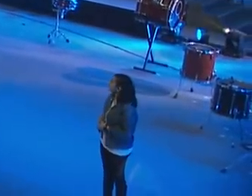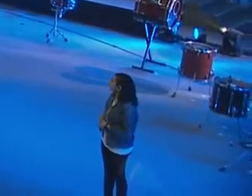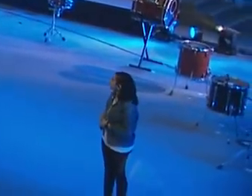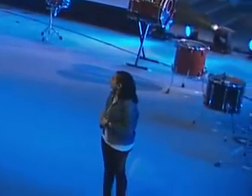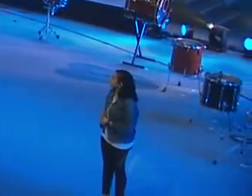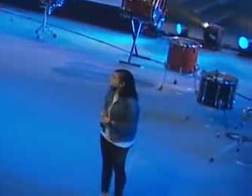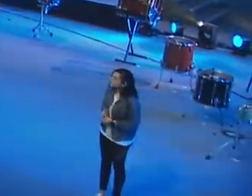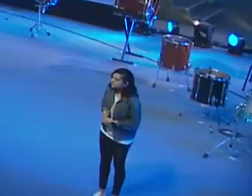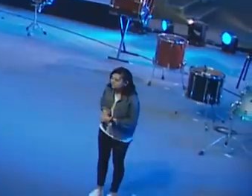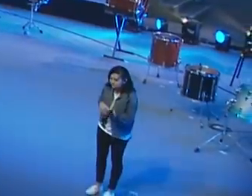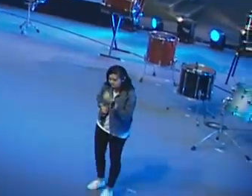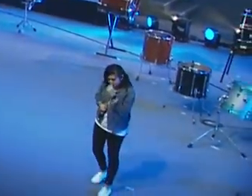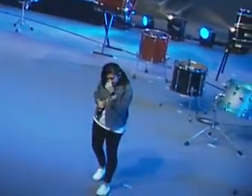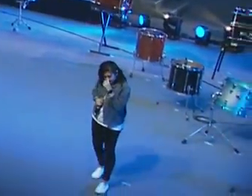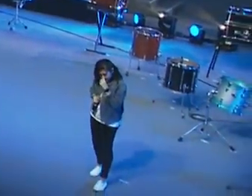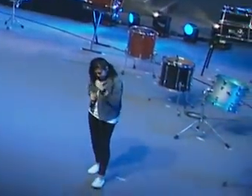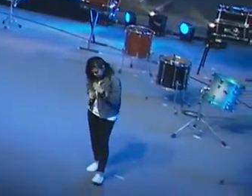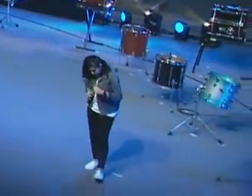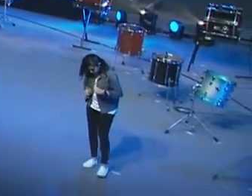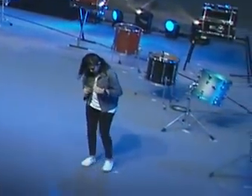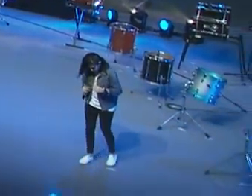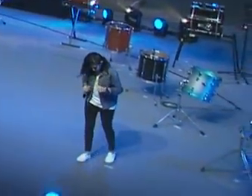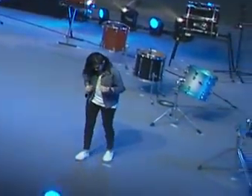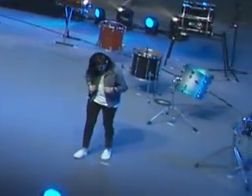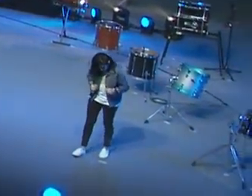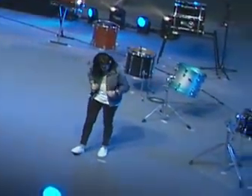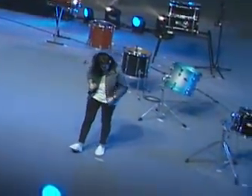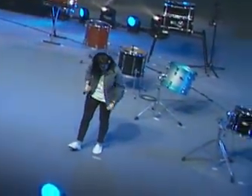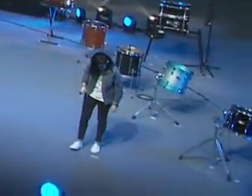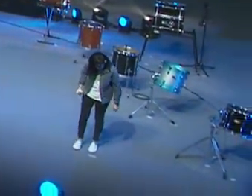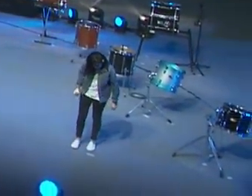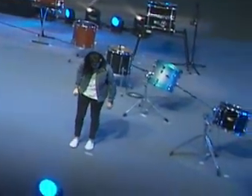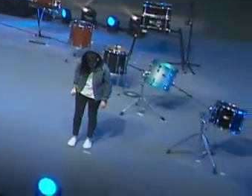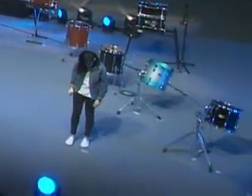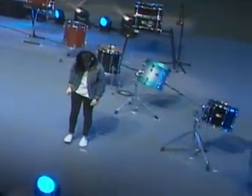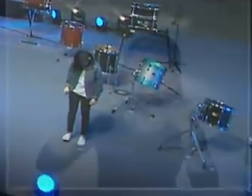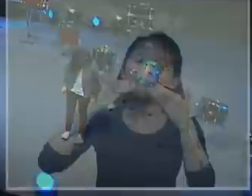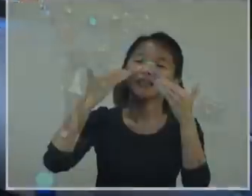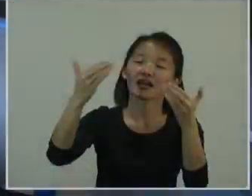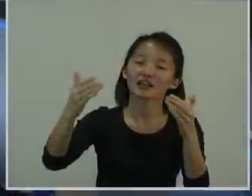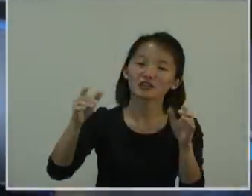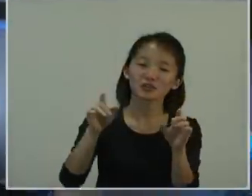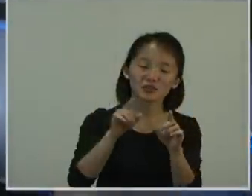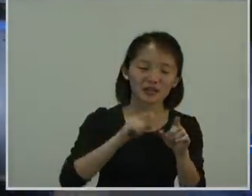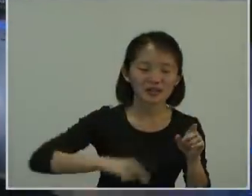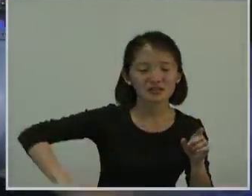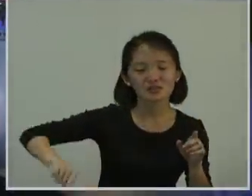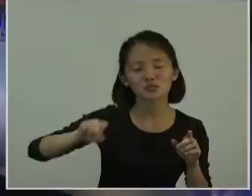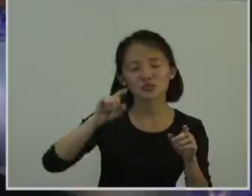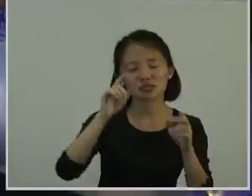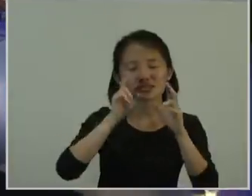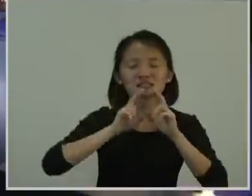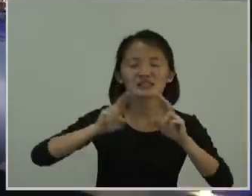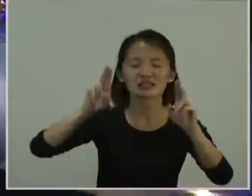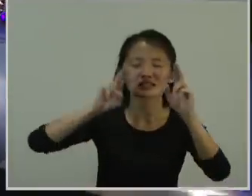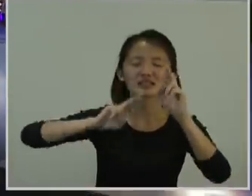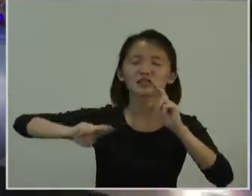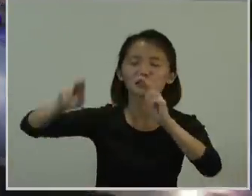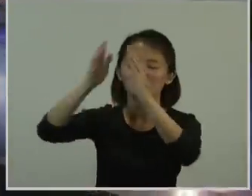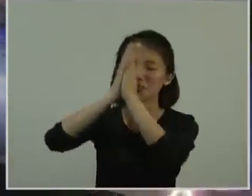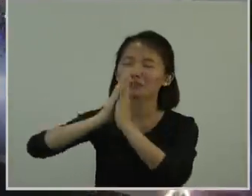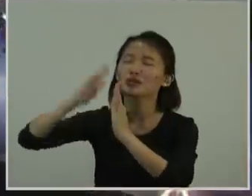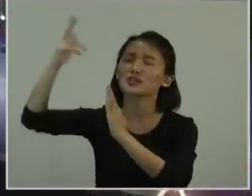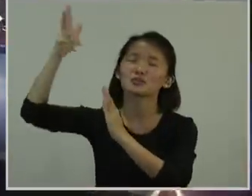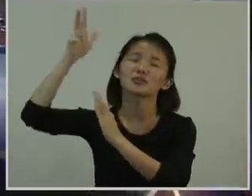Father, we thank you for your presence in this place, Lord. Father, that even as we sing unto you, Lord, that you hear our hearts, you hear